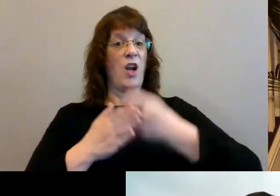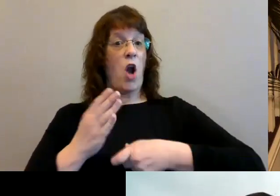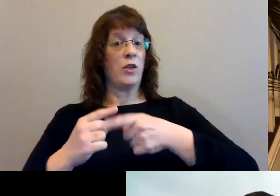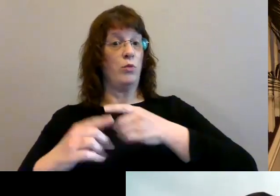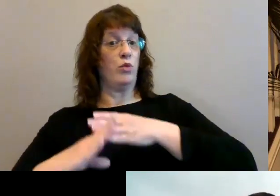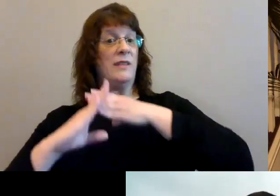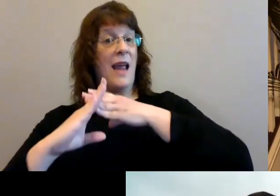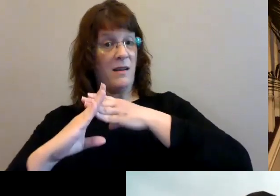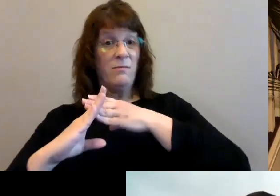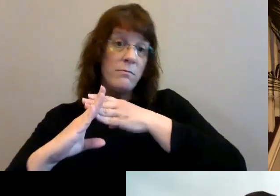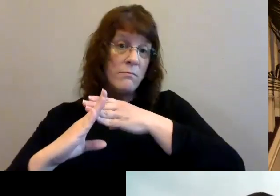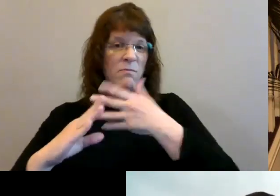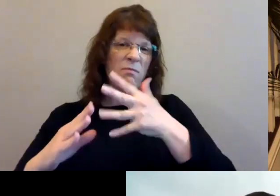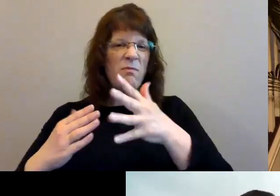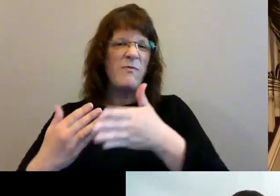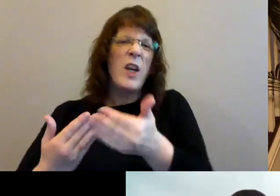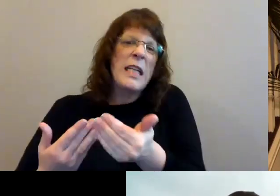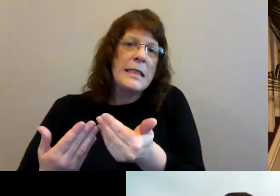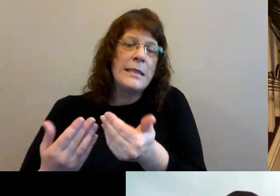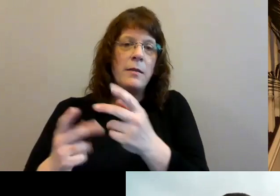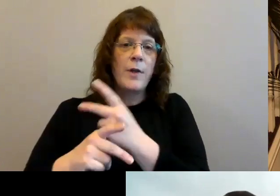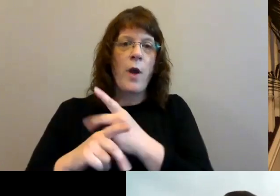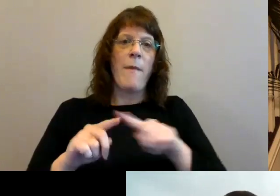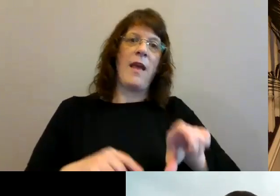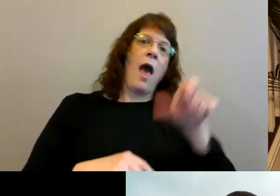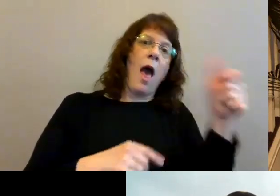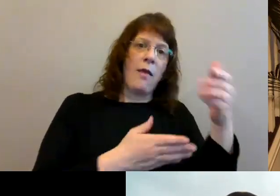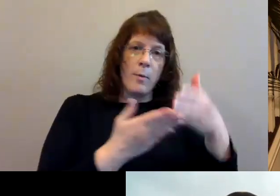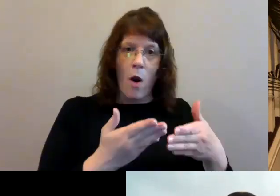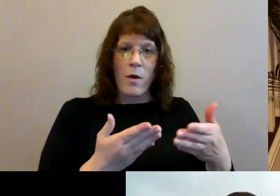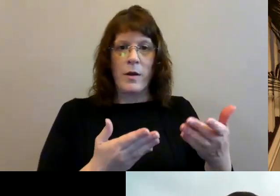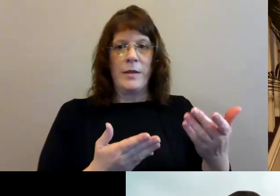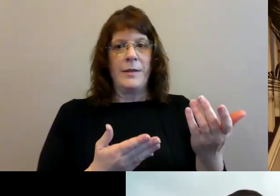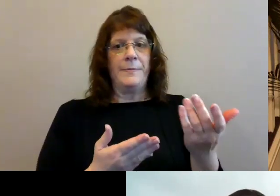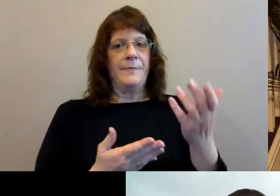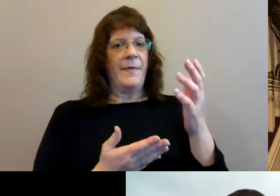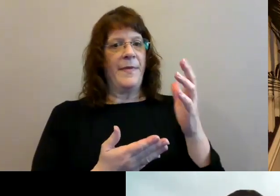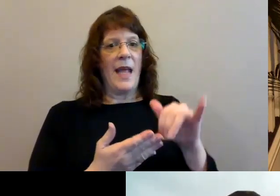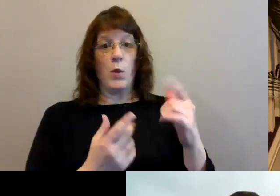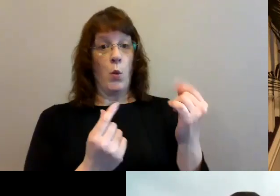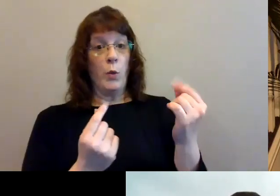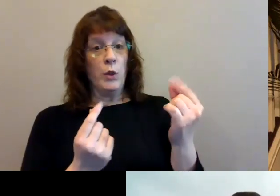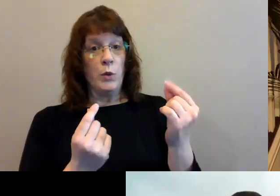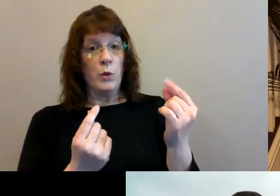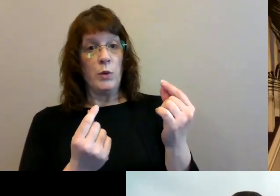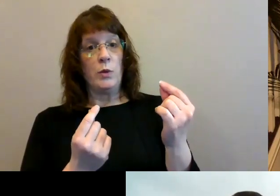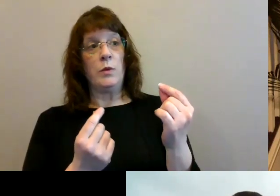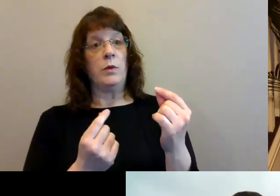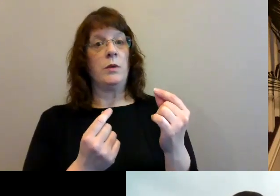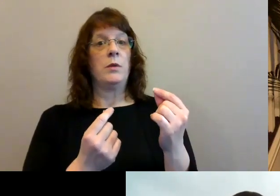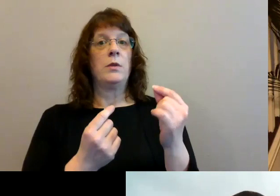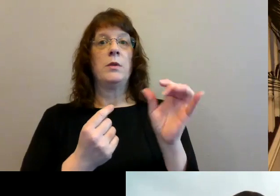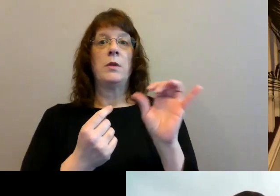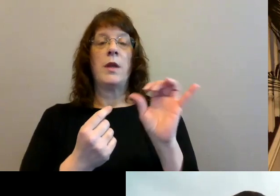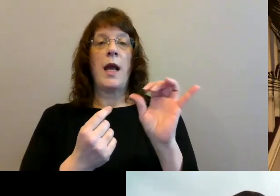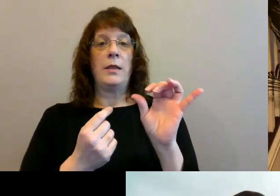that's fairly easy to come up with. But it's the other part of the equation that is, what are we getting like in